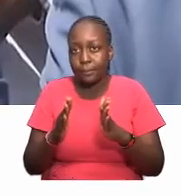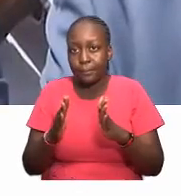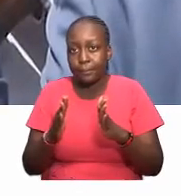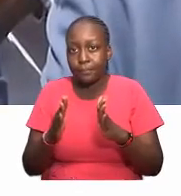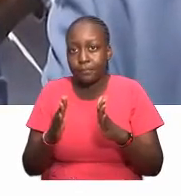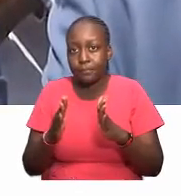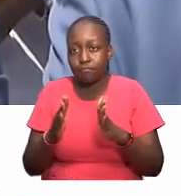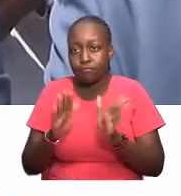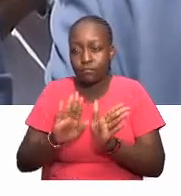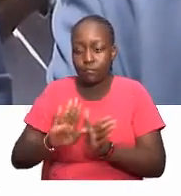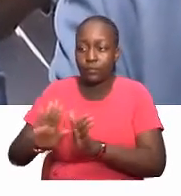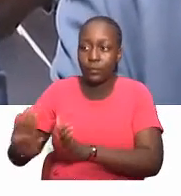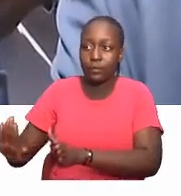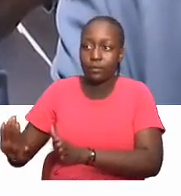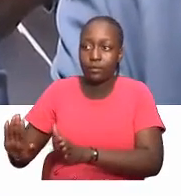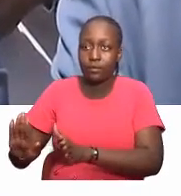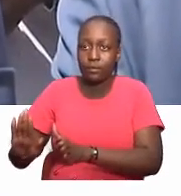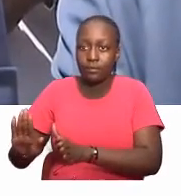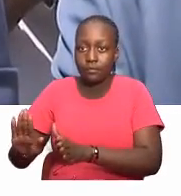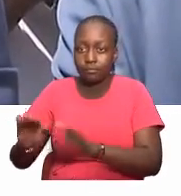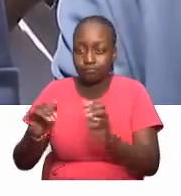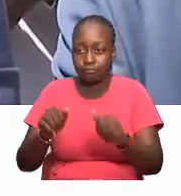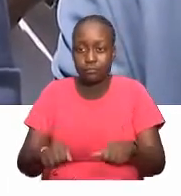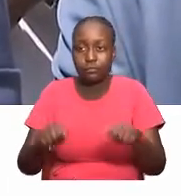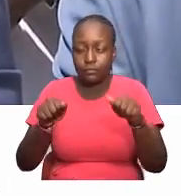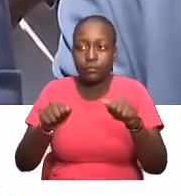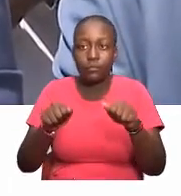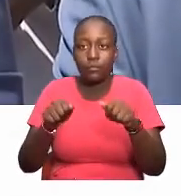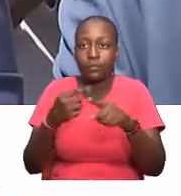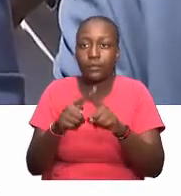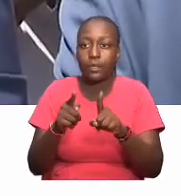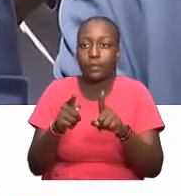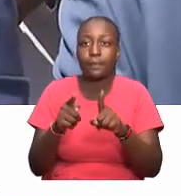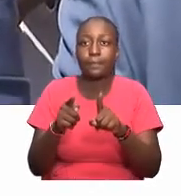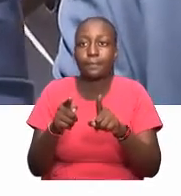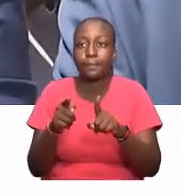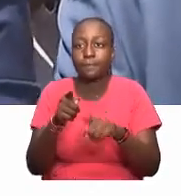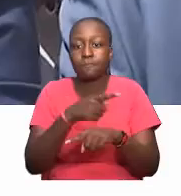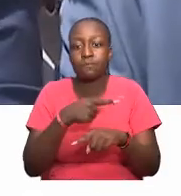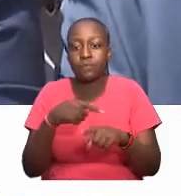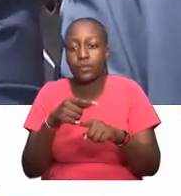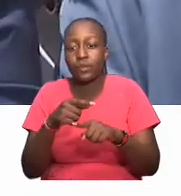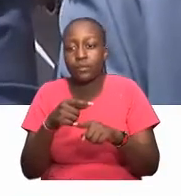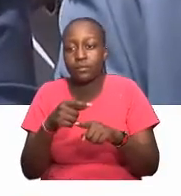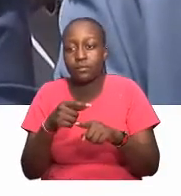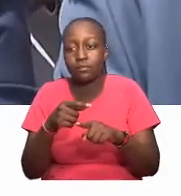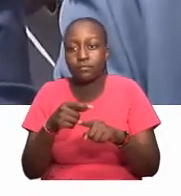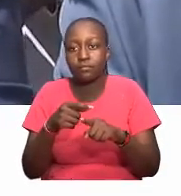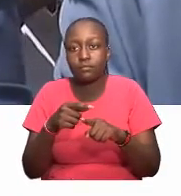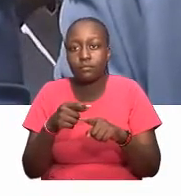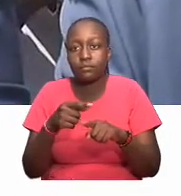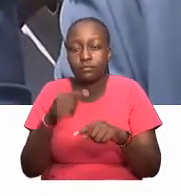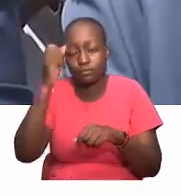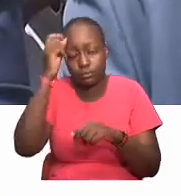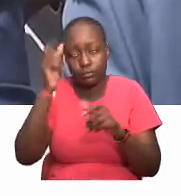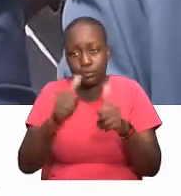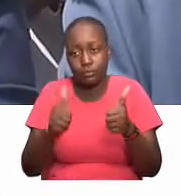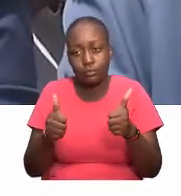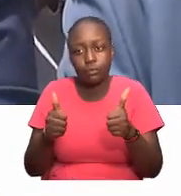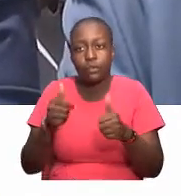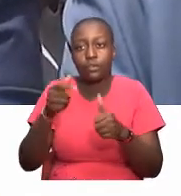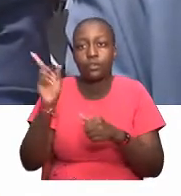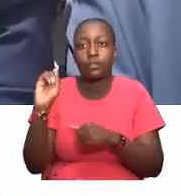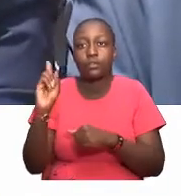away from the office. But we want to put it very clear here that the Nairobi